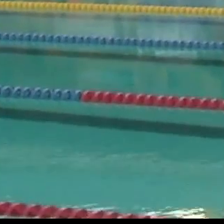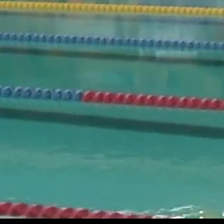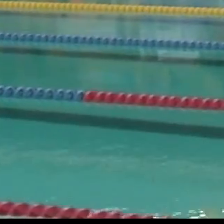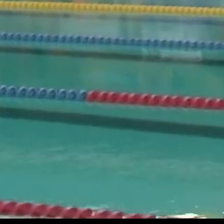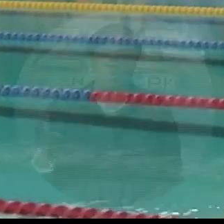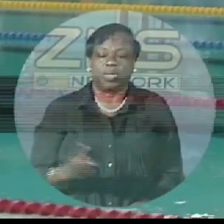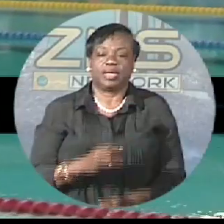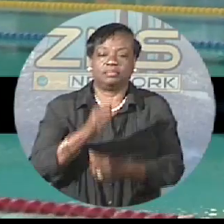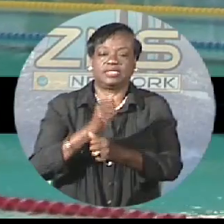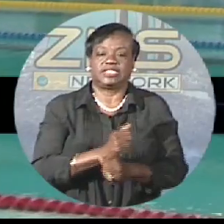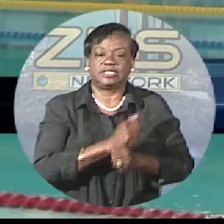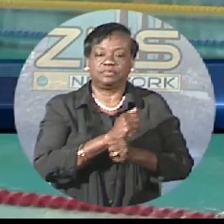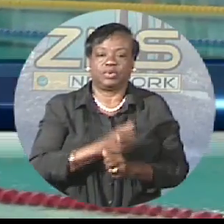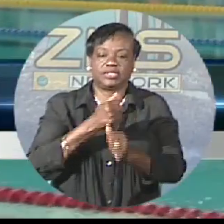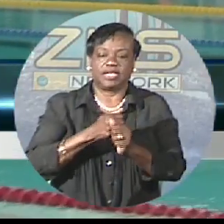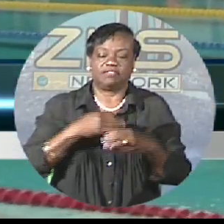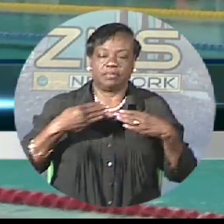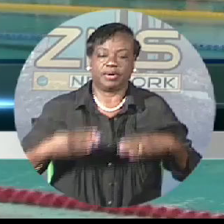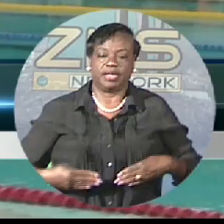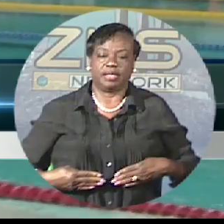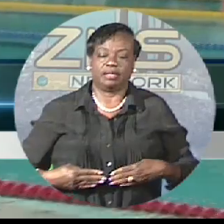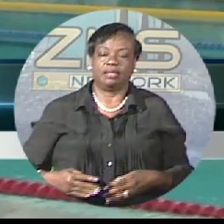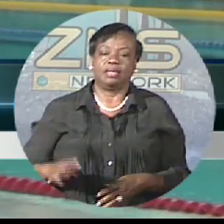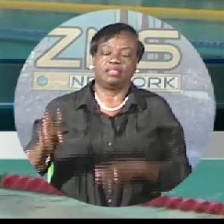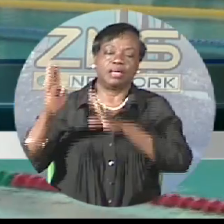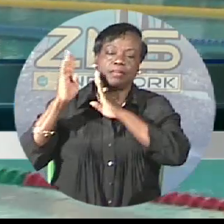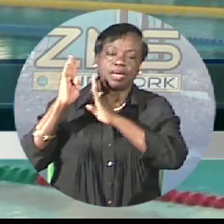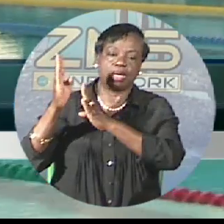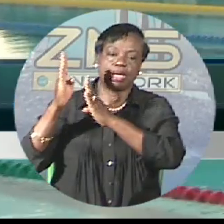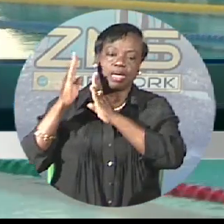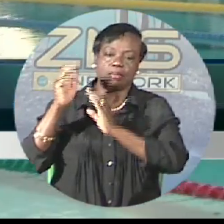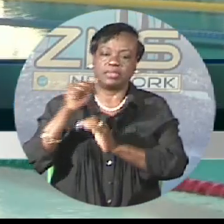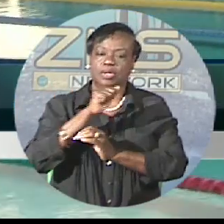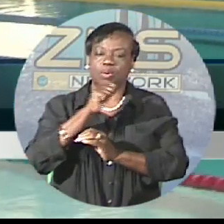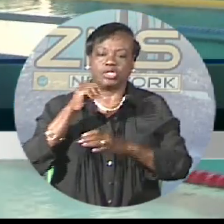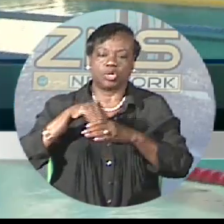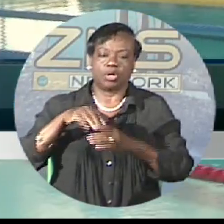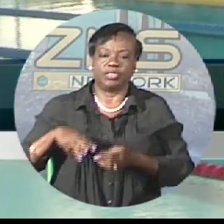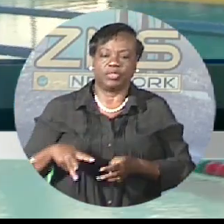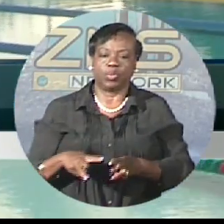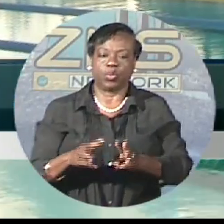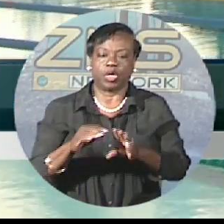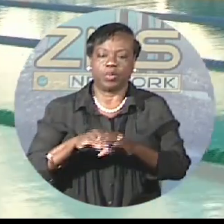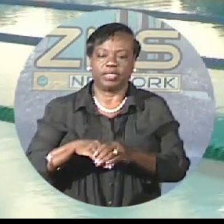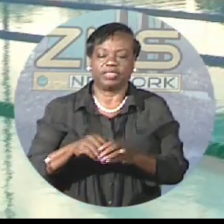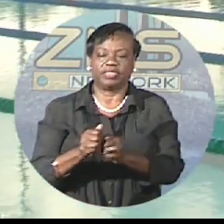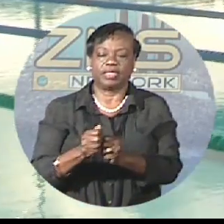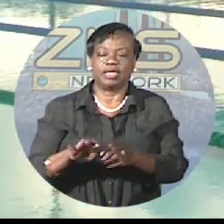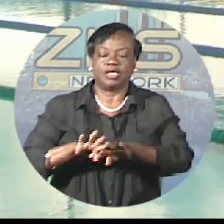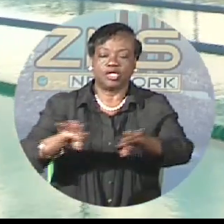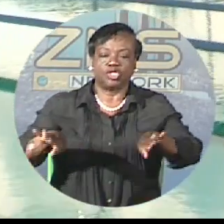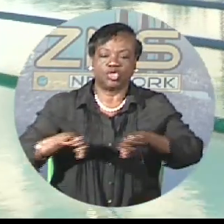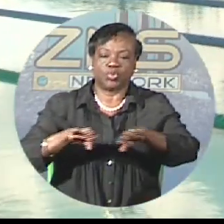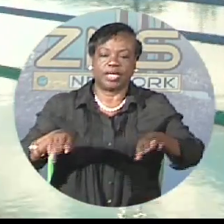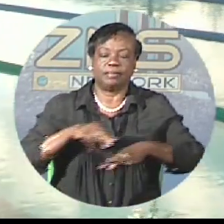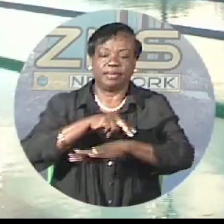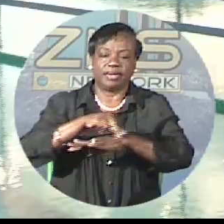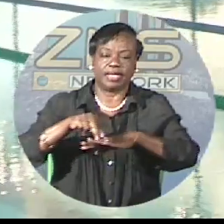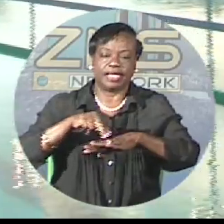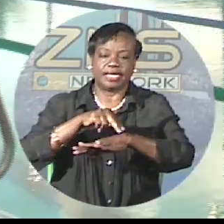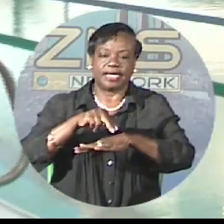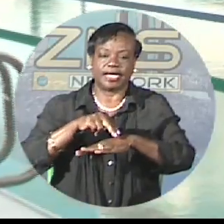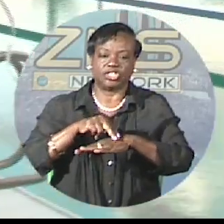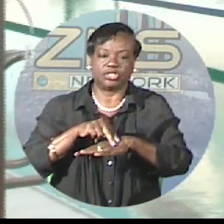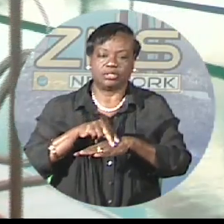Welcome to sports, everybody. Bahamas Aquatics underway with its RBC Swim Nationals at the Betty Kelly Kenning National Aquatic